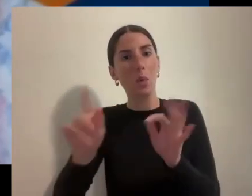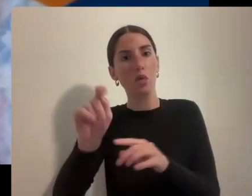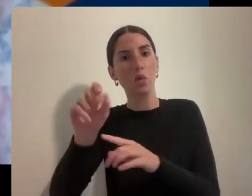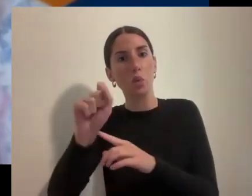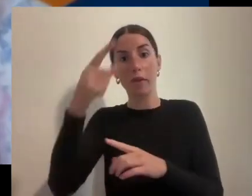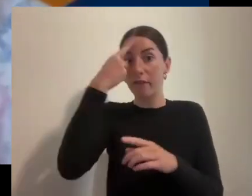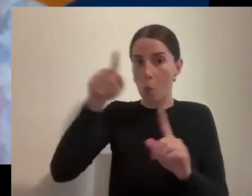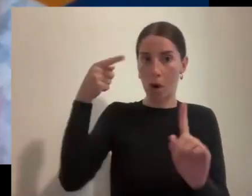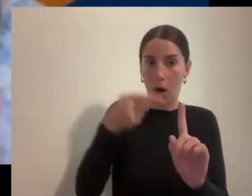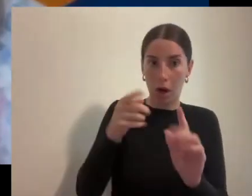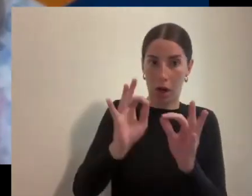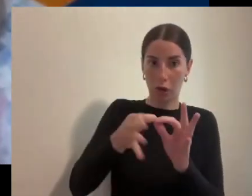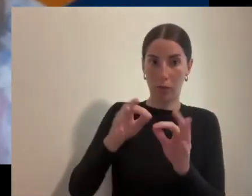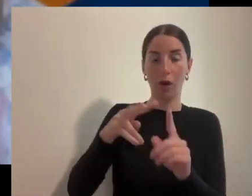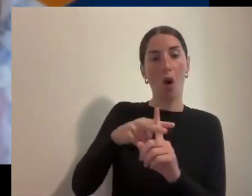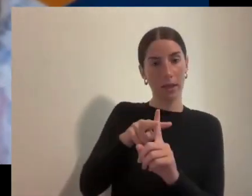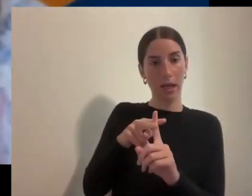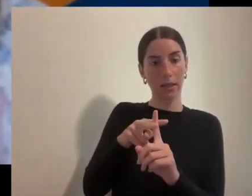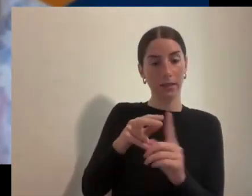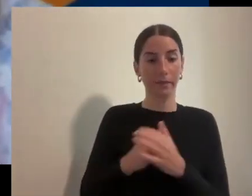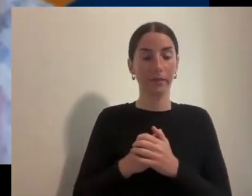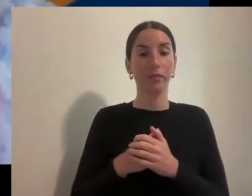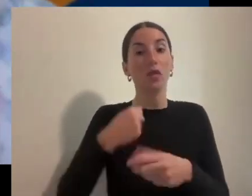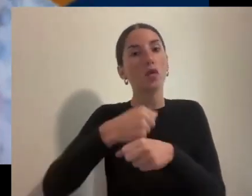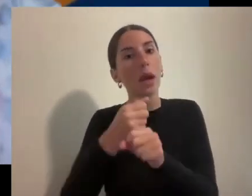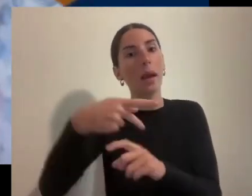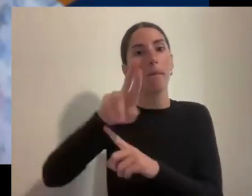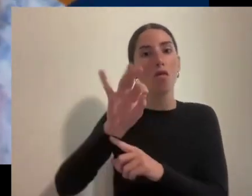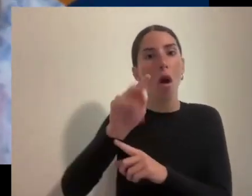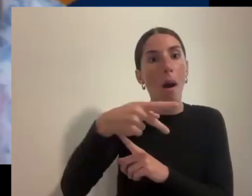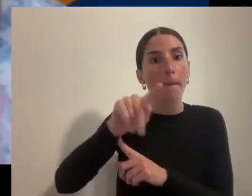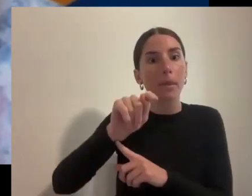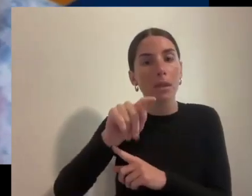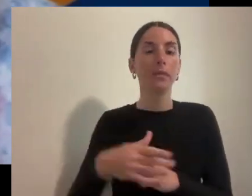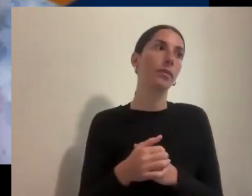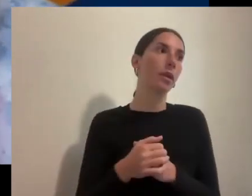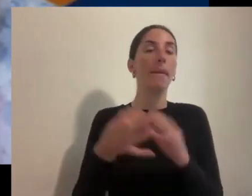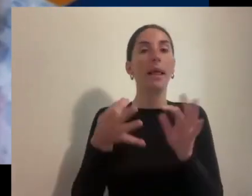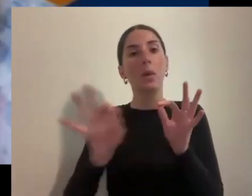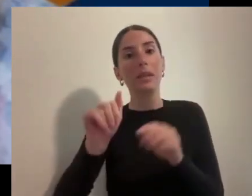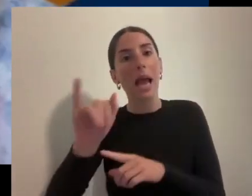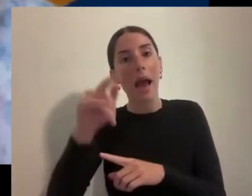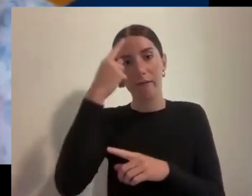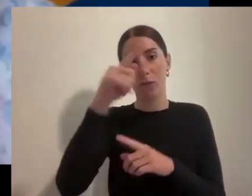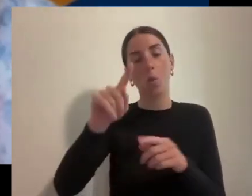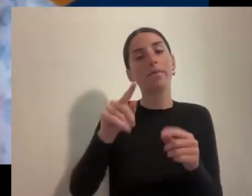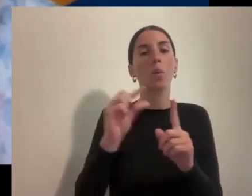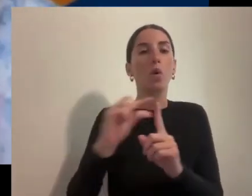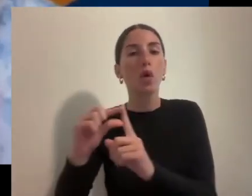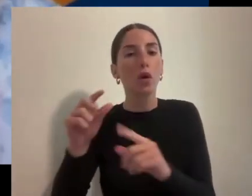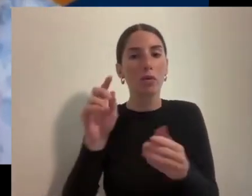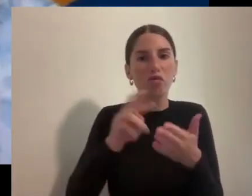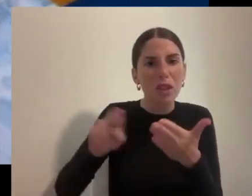contexts. Understand how to craft effective prompts, leverage linguistic AI for terminology research, and integrate